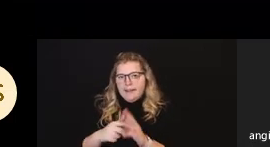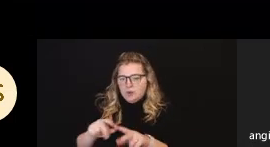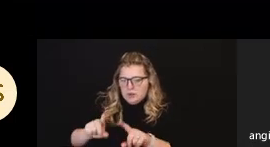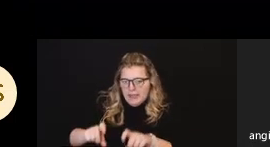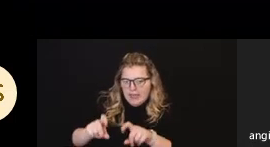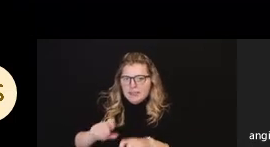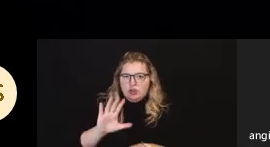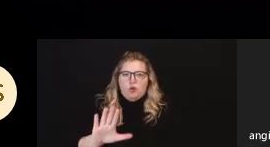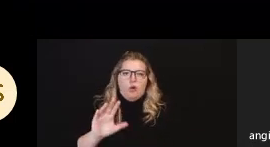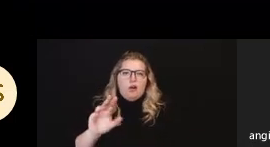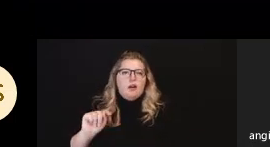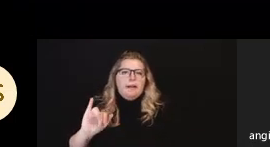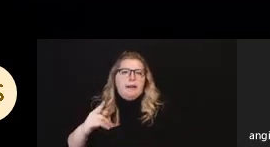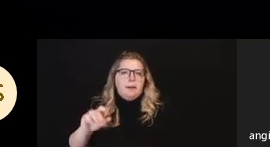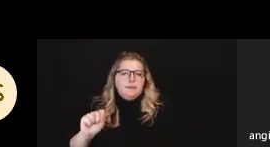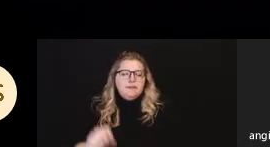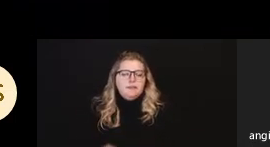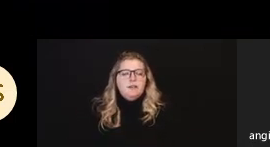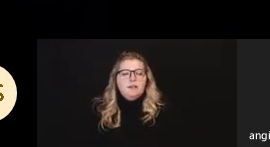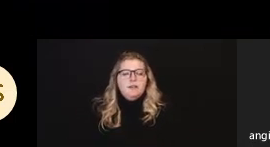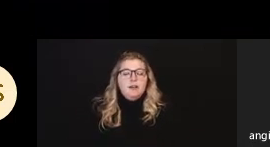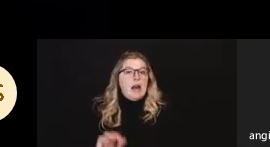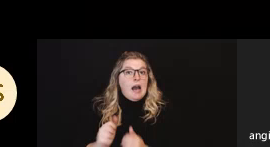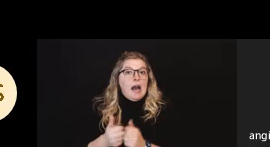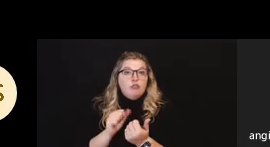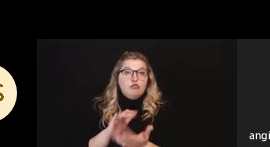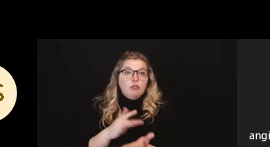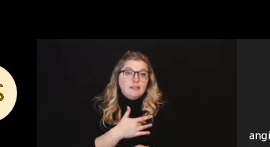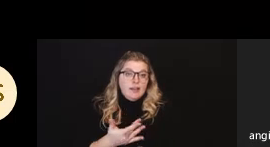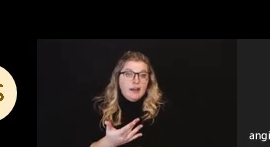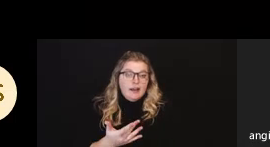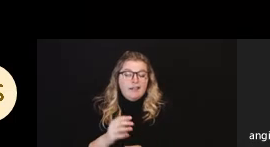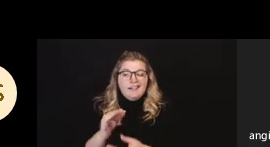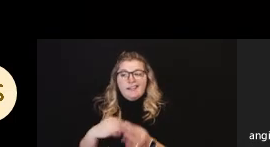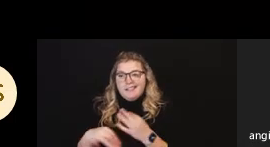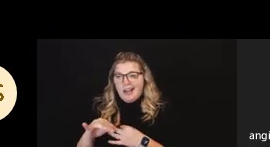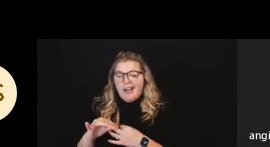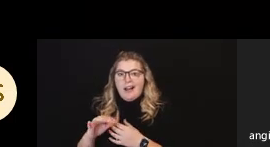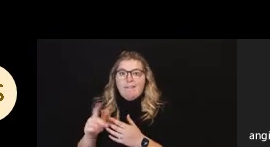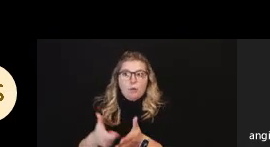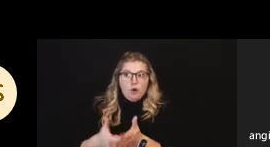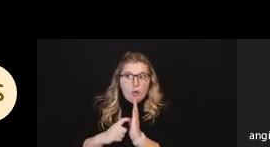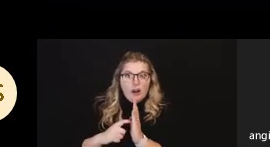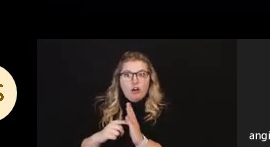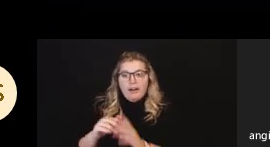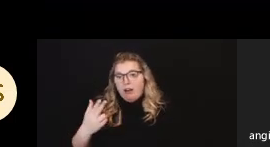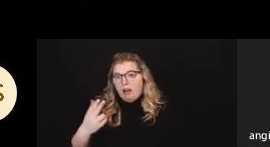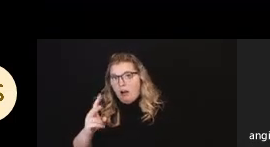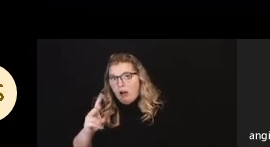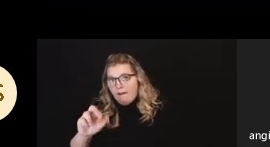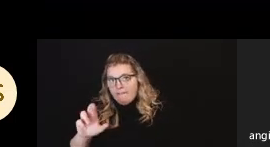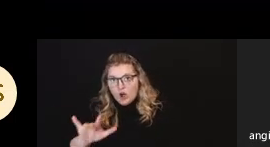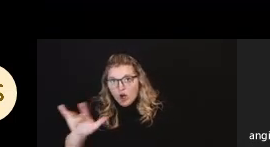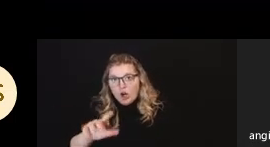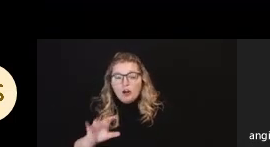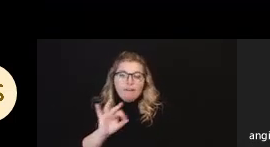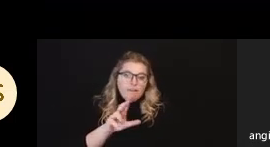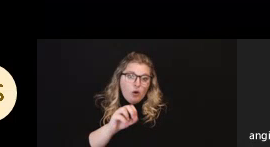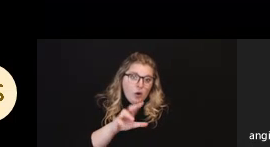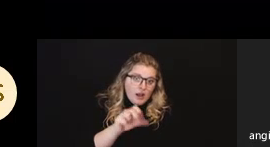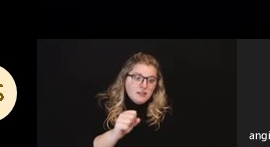plan for. One way to sometimes address this is to, instead of requiring hover or focus, instead use a mouse